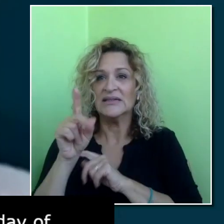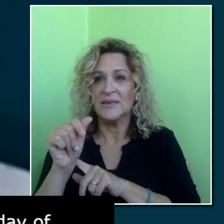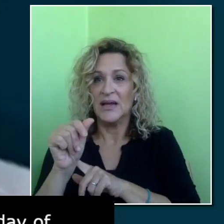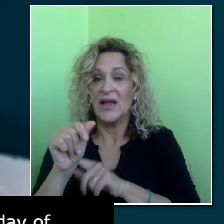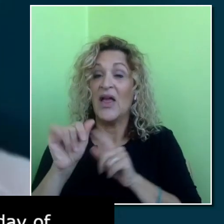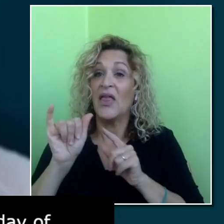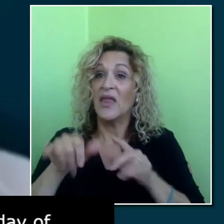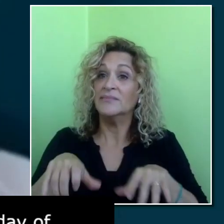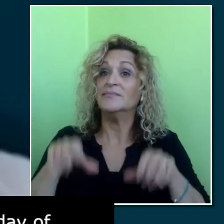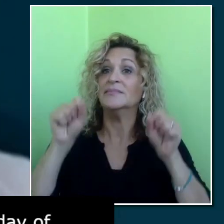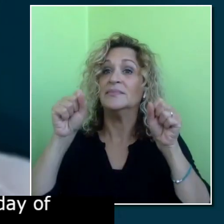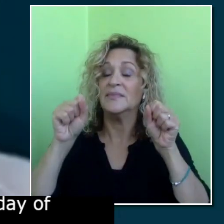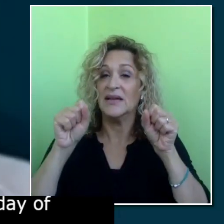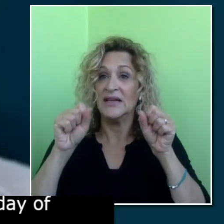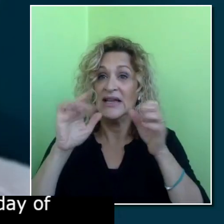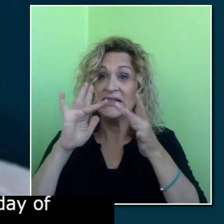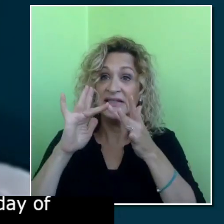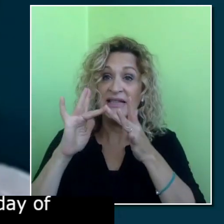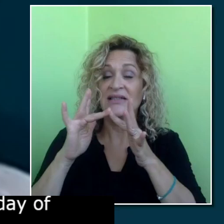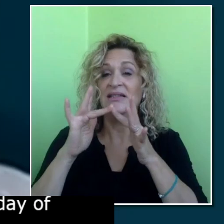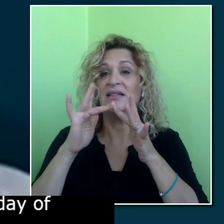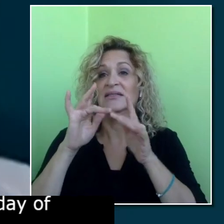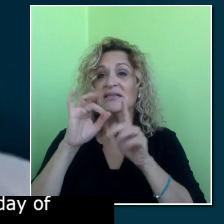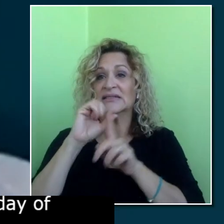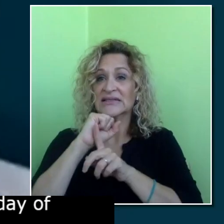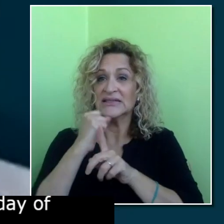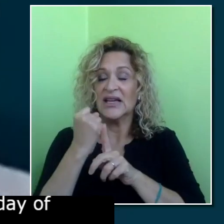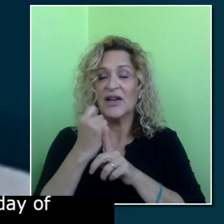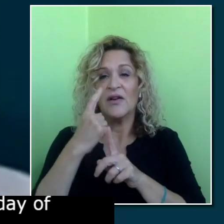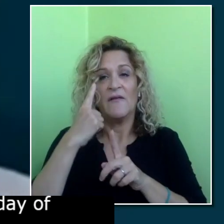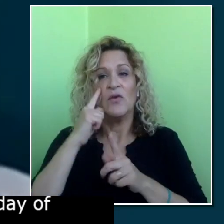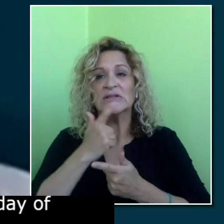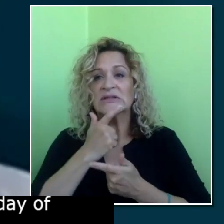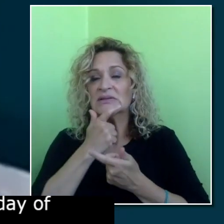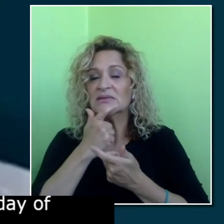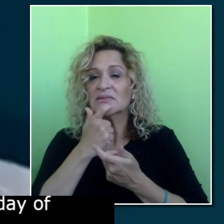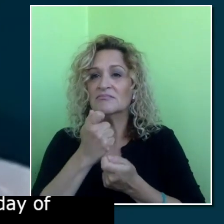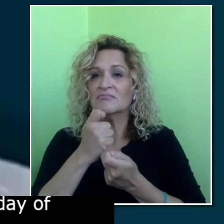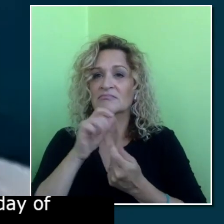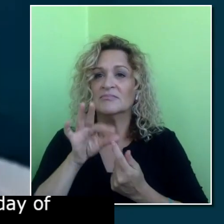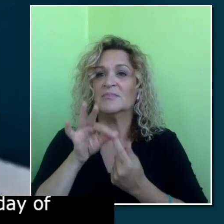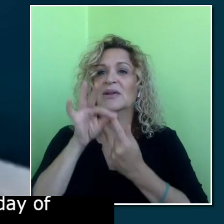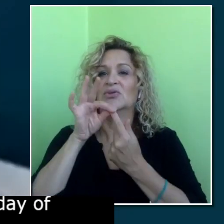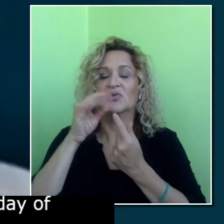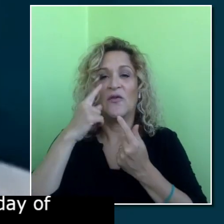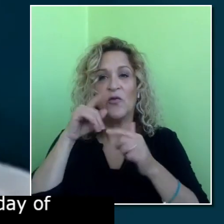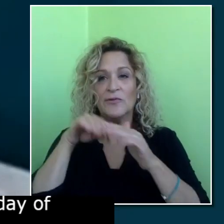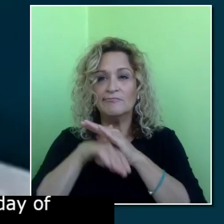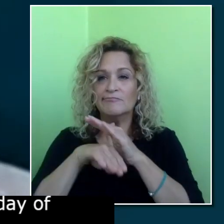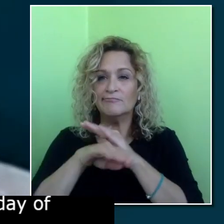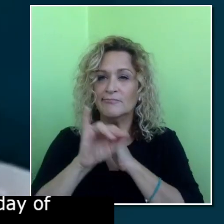Internet Society Special Interest Group on Accessibility to launch this Accessibility Toolkit.